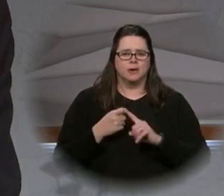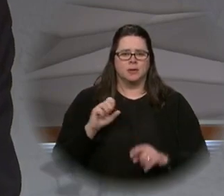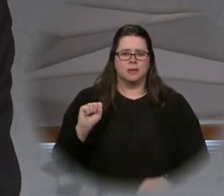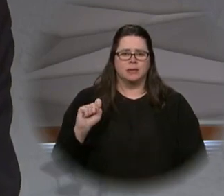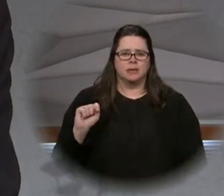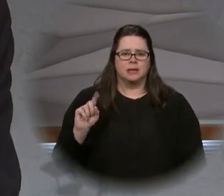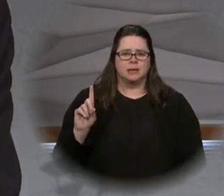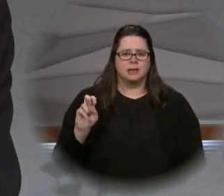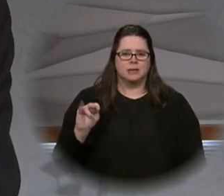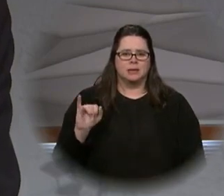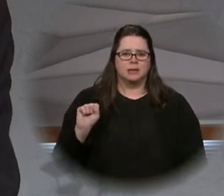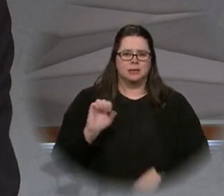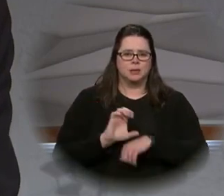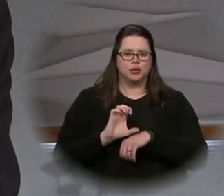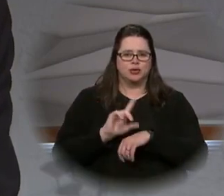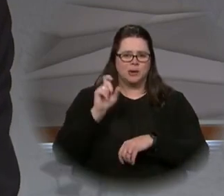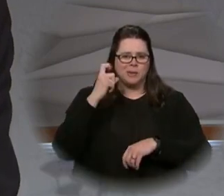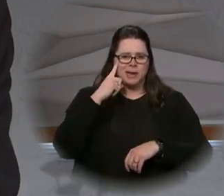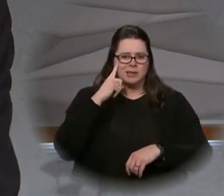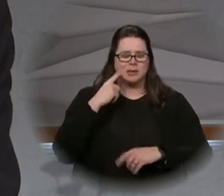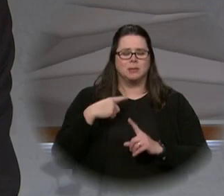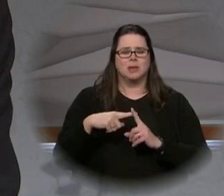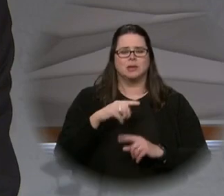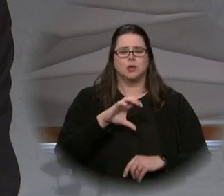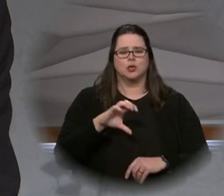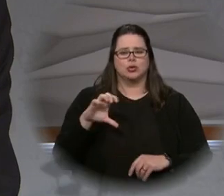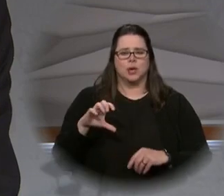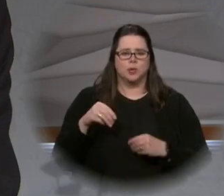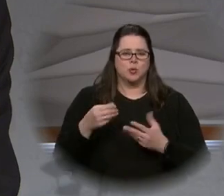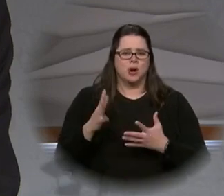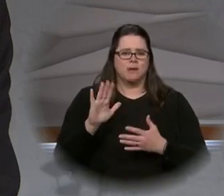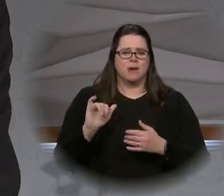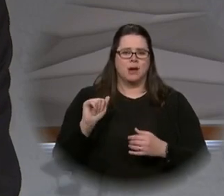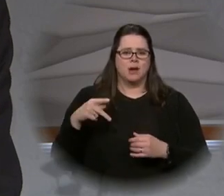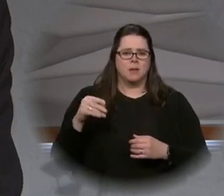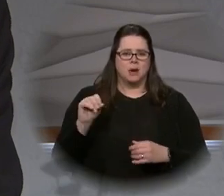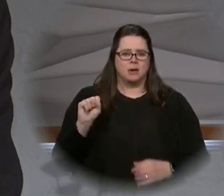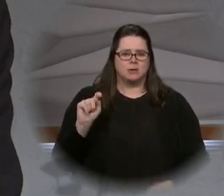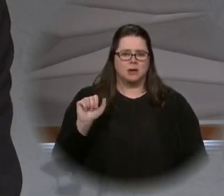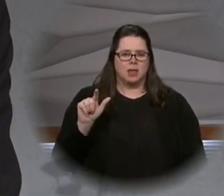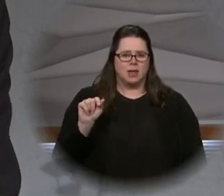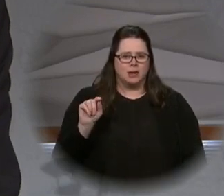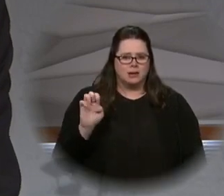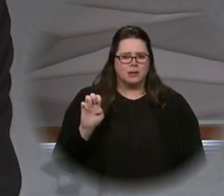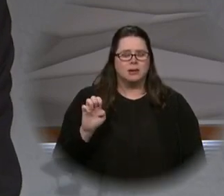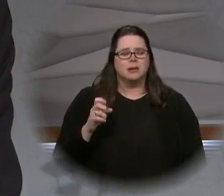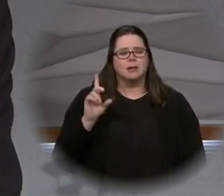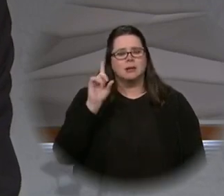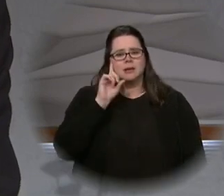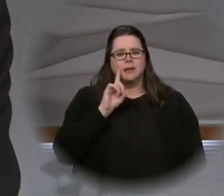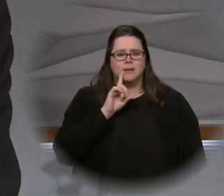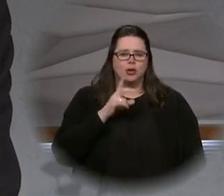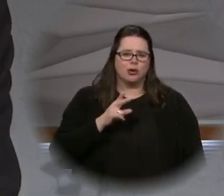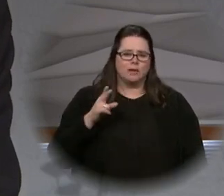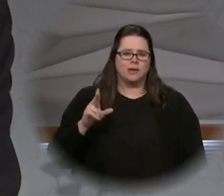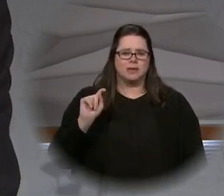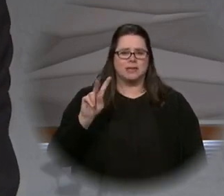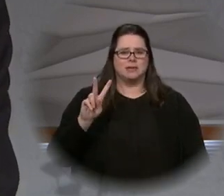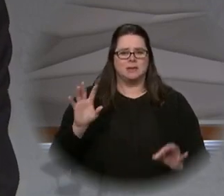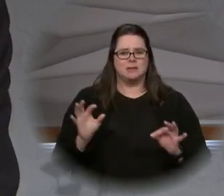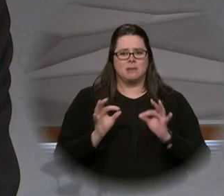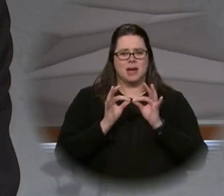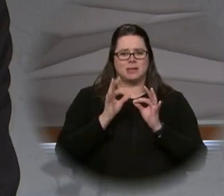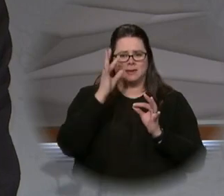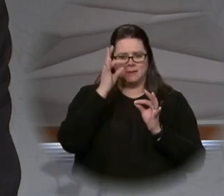in Madison, and closed captioning provided by the Apostolate, the deaf and hard of hearing of our television mass